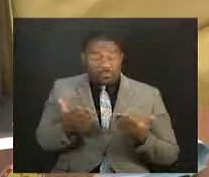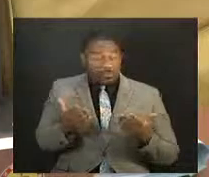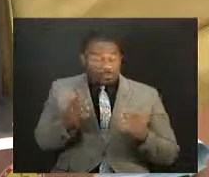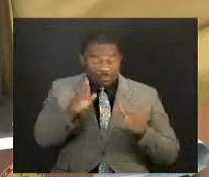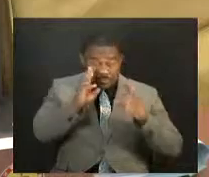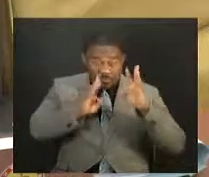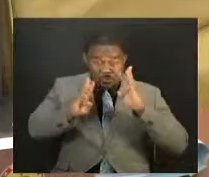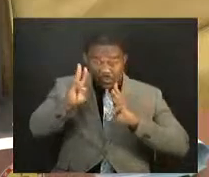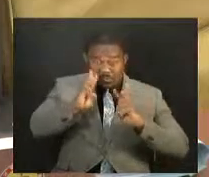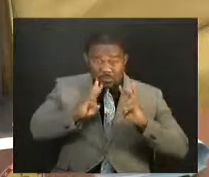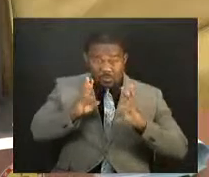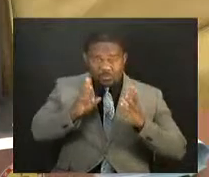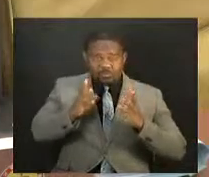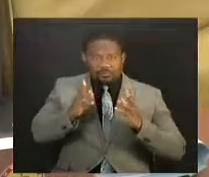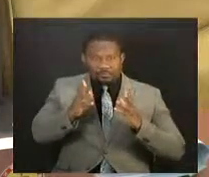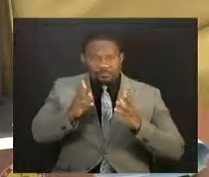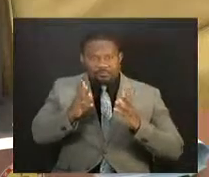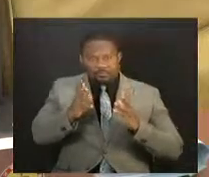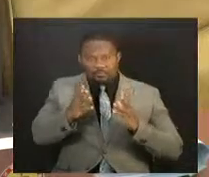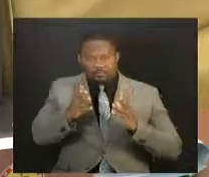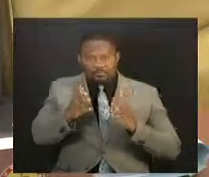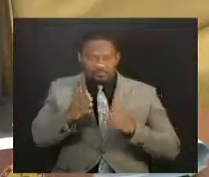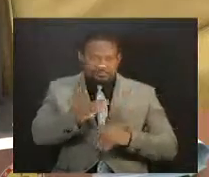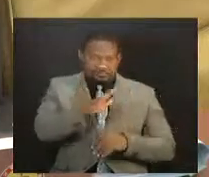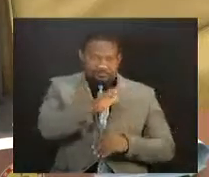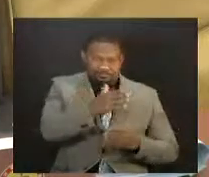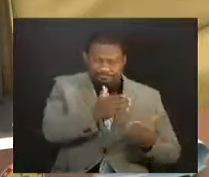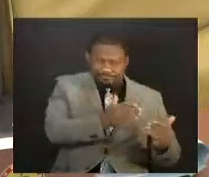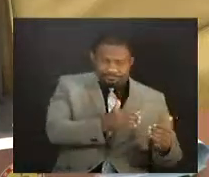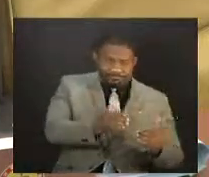to ask. Because, Mr. Speaker,